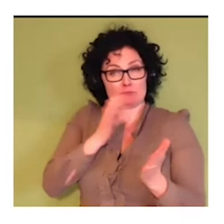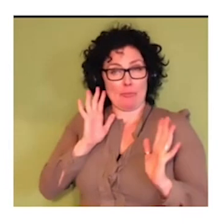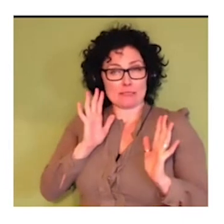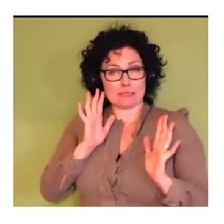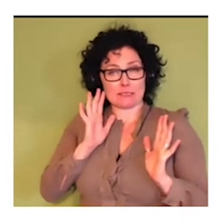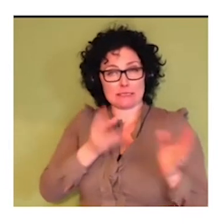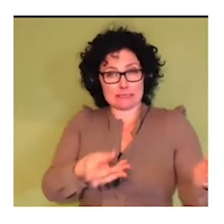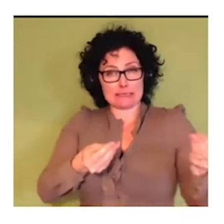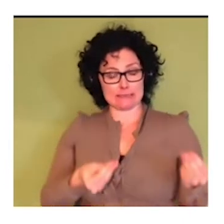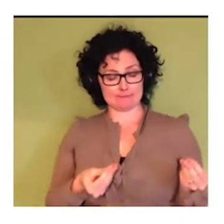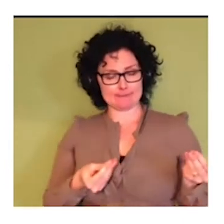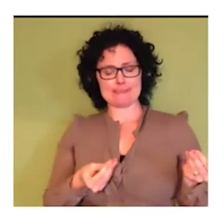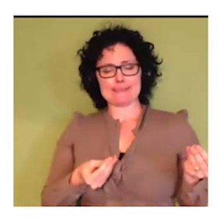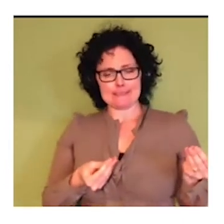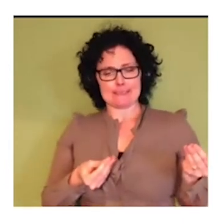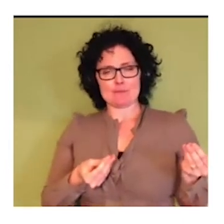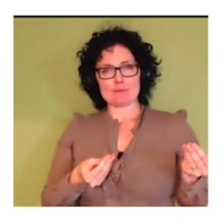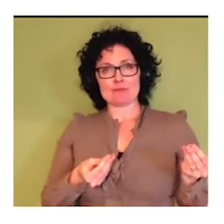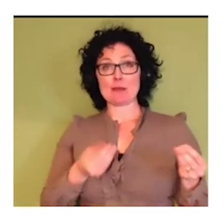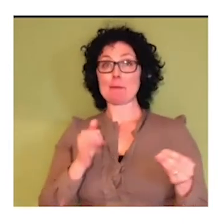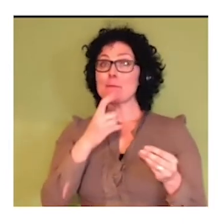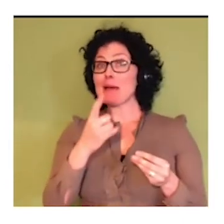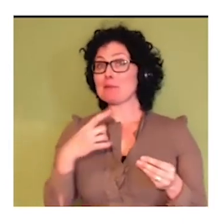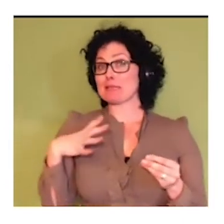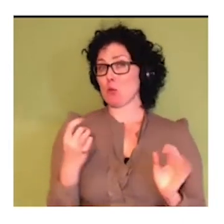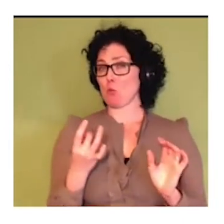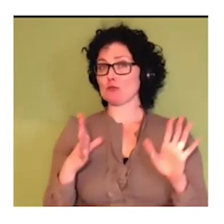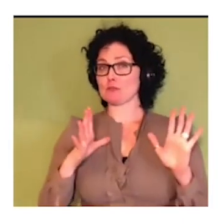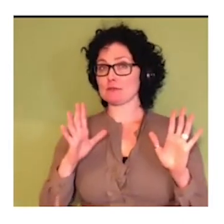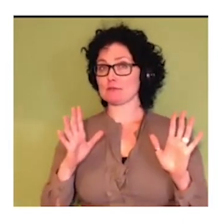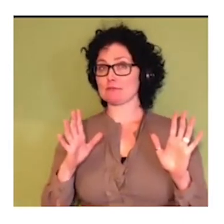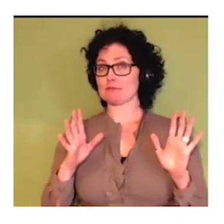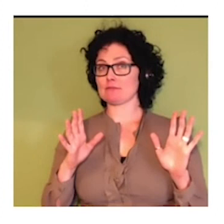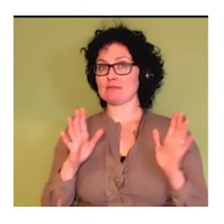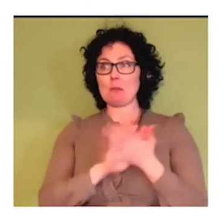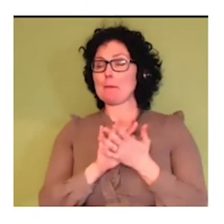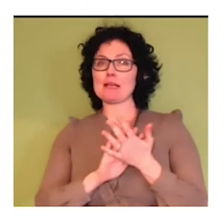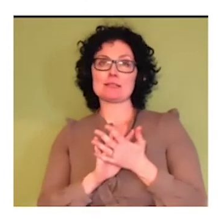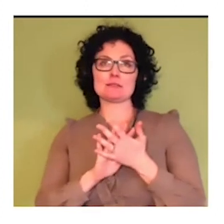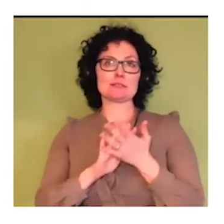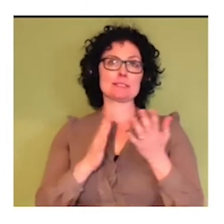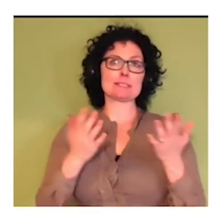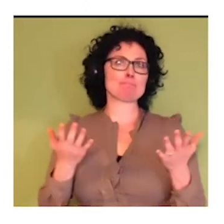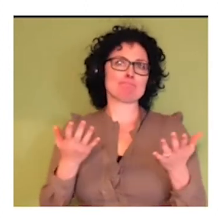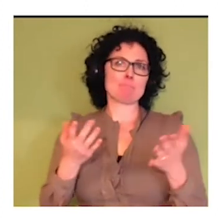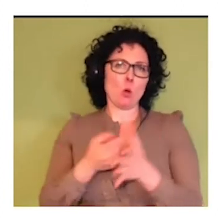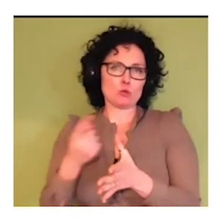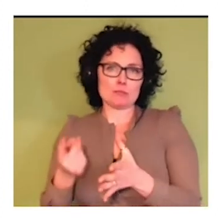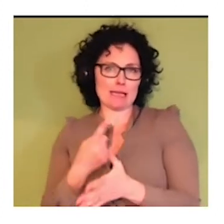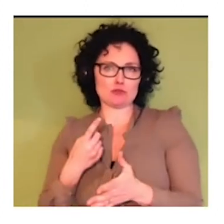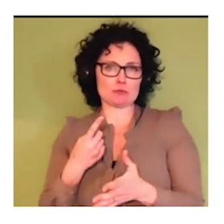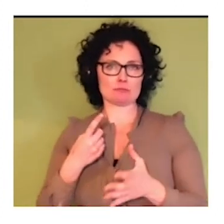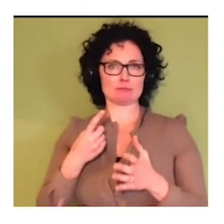It's also likely to be a one-off requirement, which is going to reduce the potential for automation.